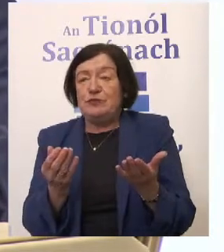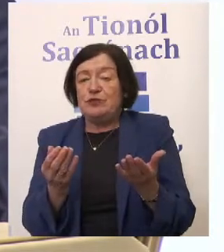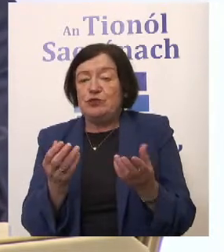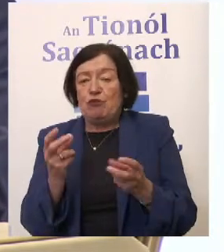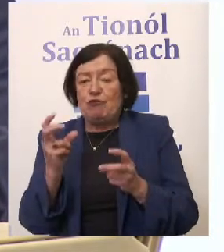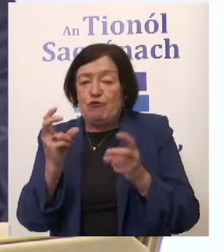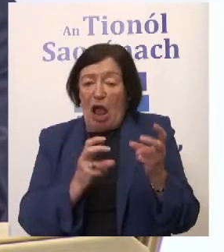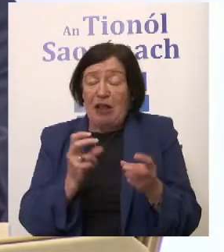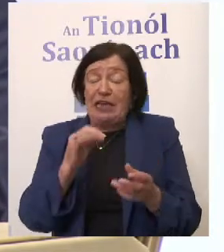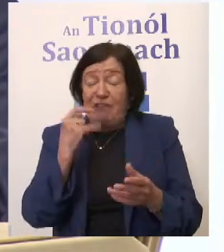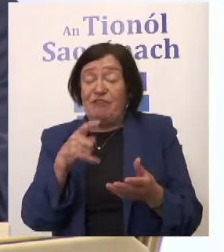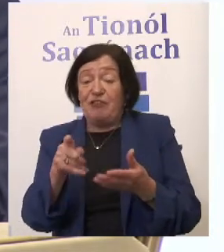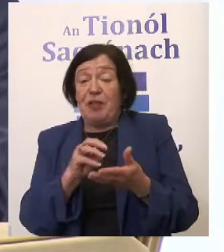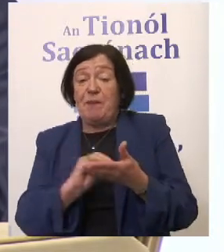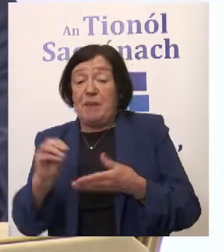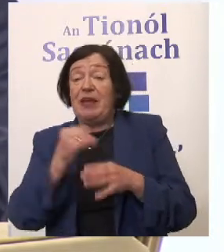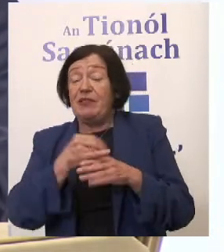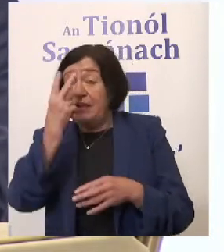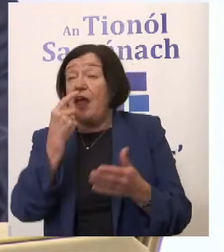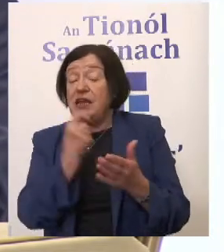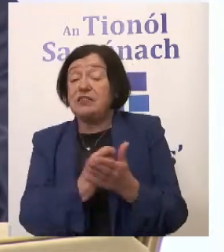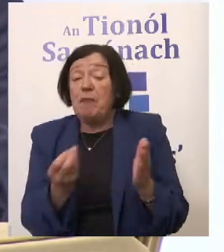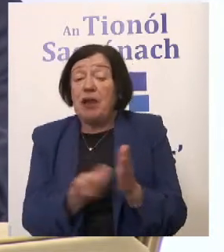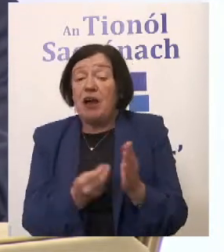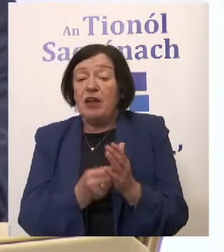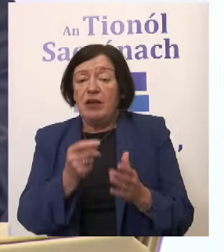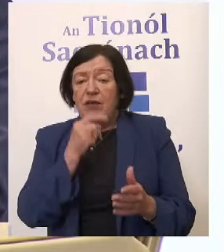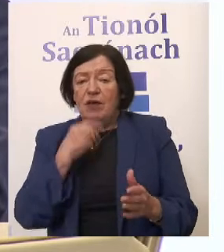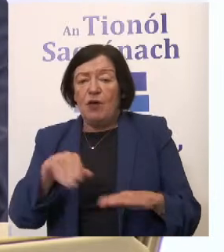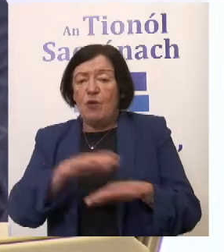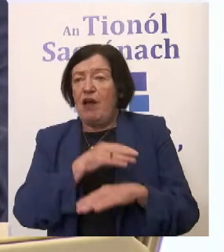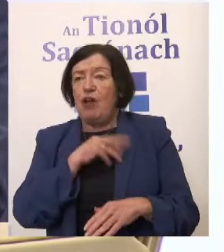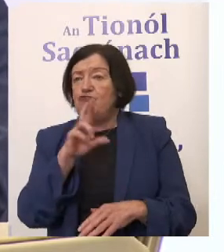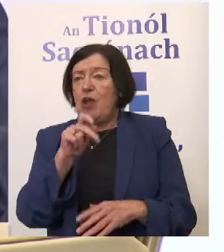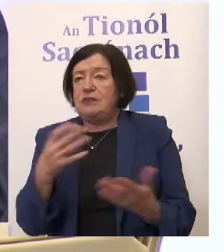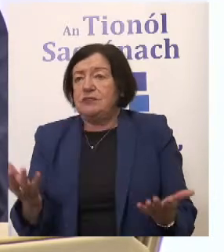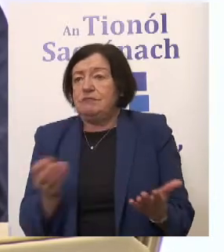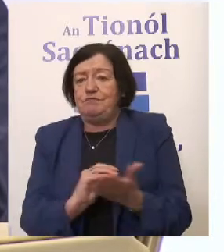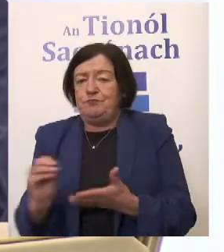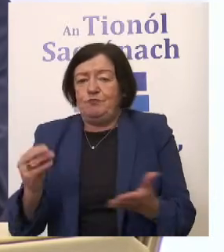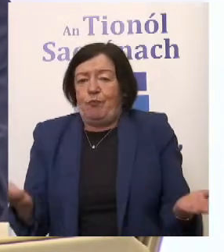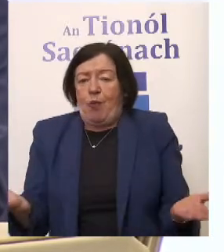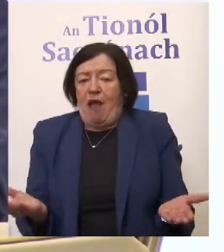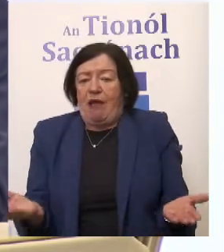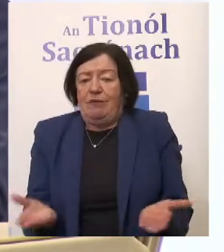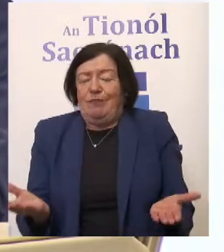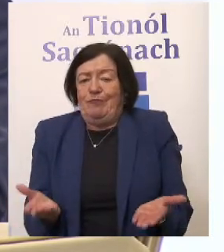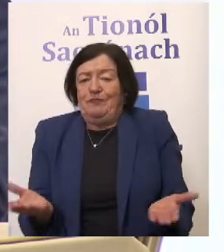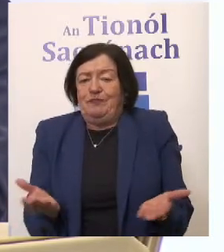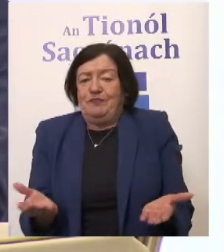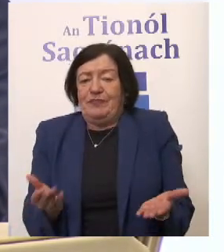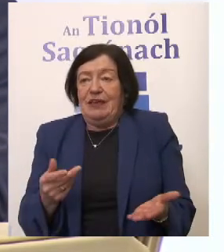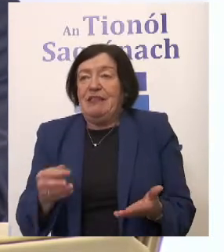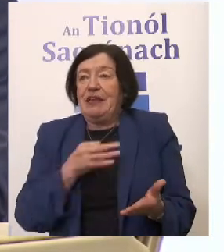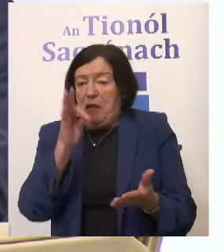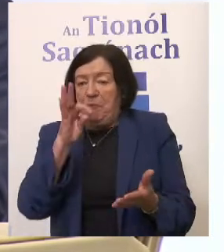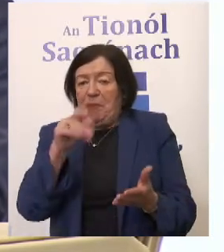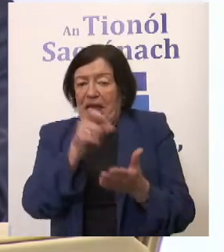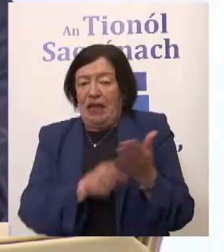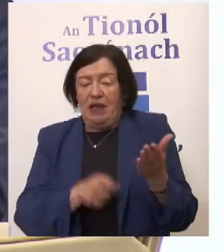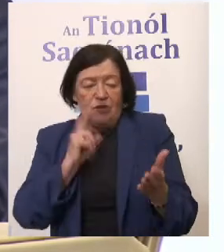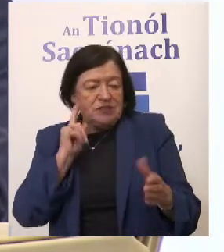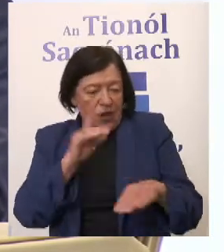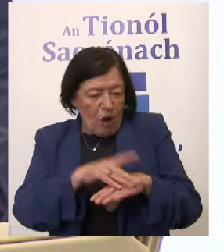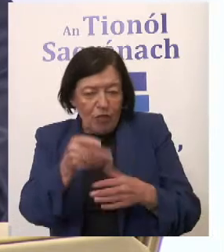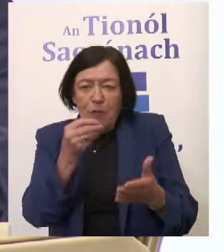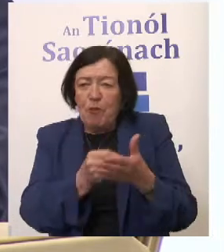pay it that are in the nighttime economy would say, where do all our rates go? Okay, they get a bill, they don't really see where